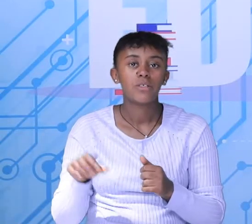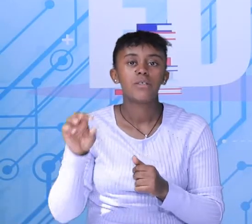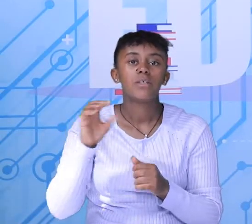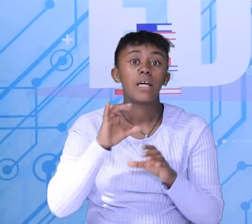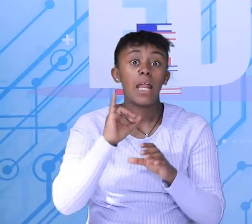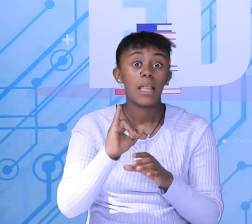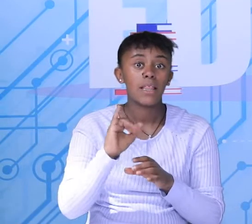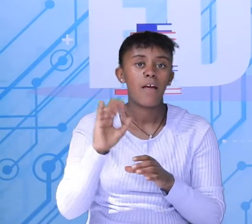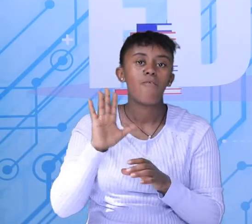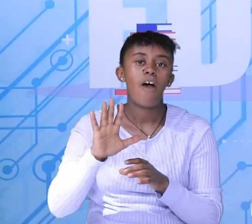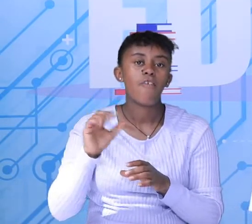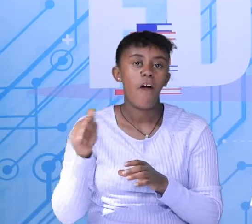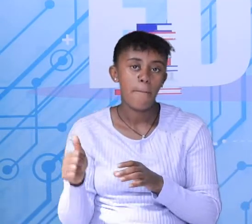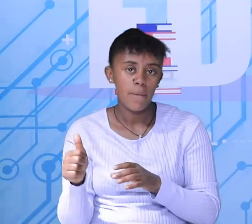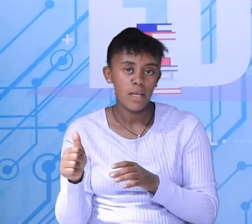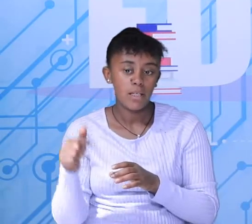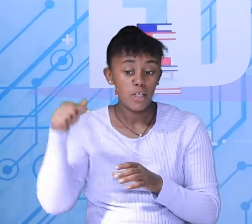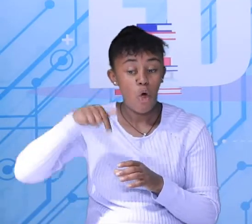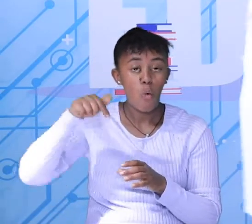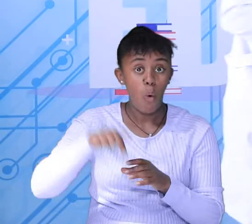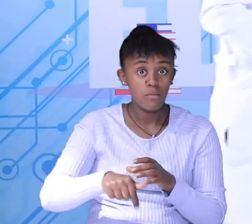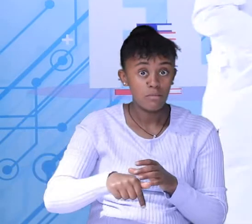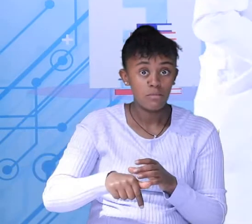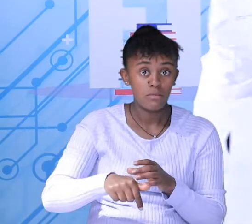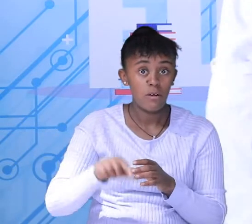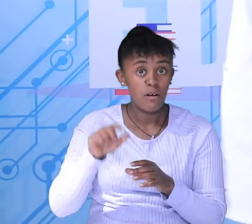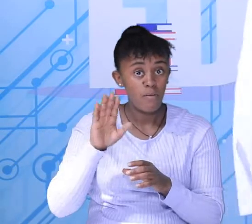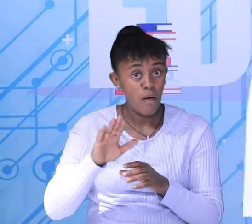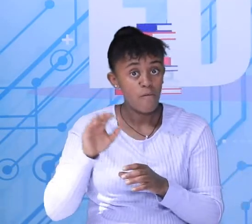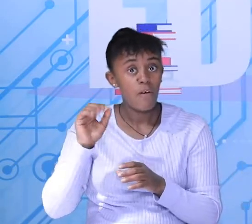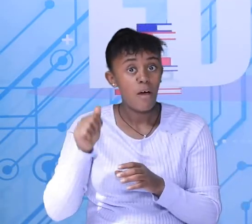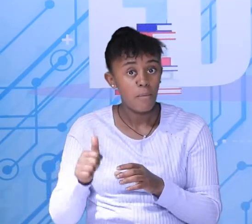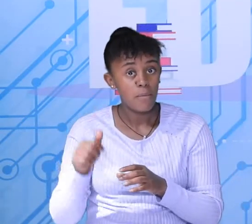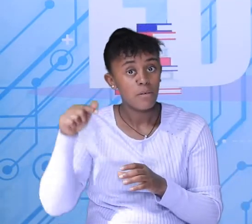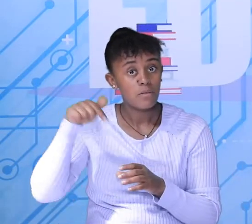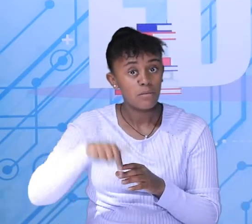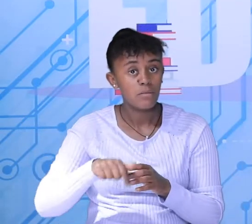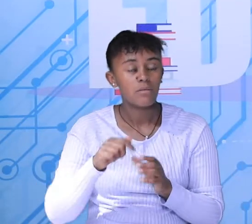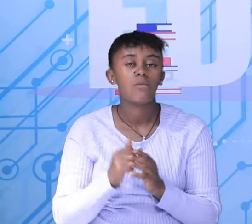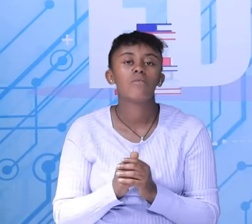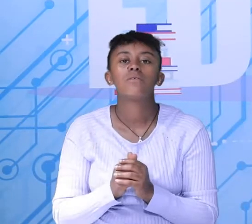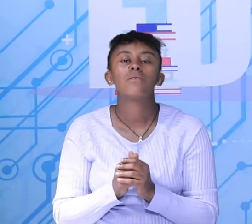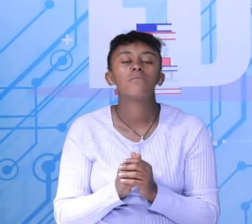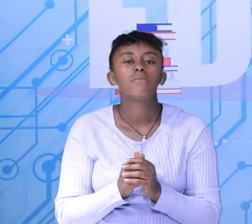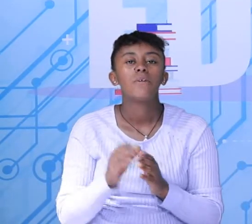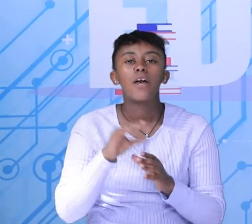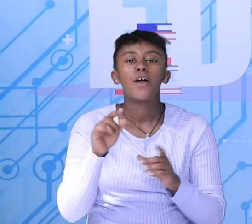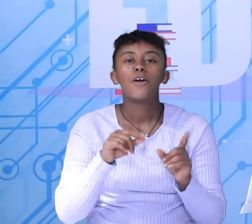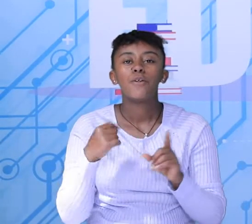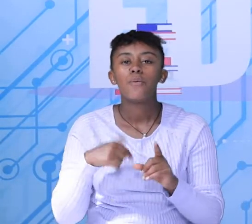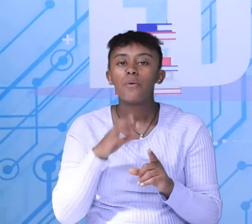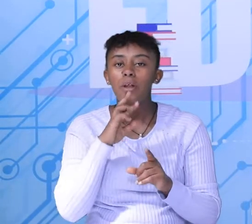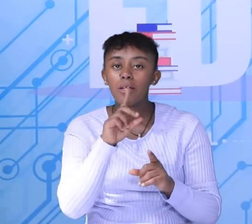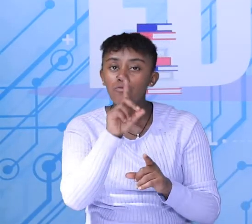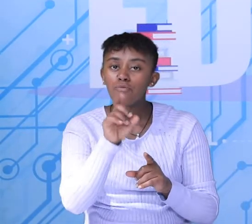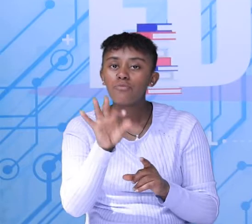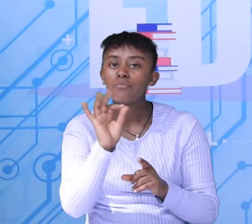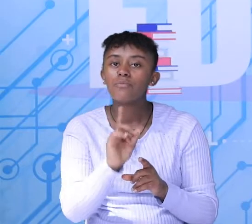loops. In this case, we just have a single loop, but you might have a number of loops, okay? A number of loops like